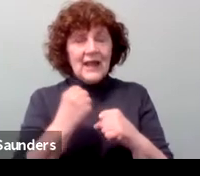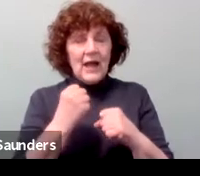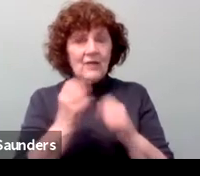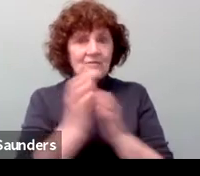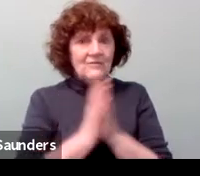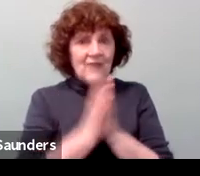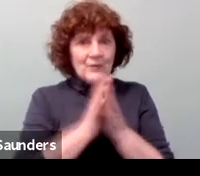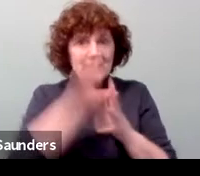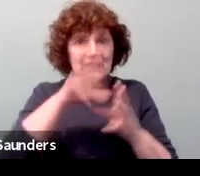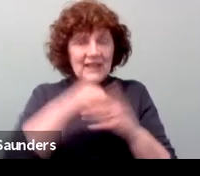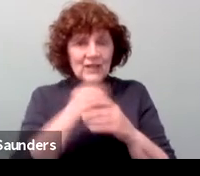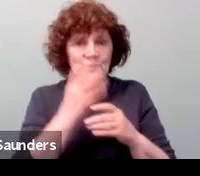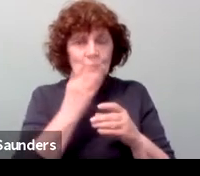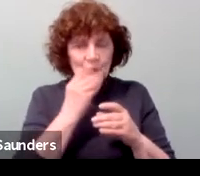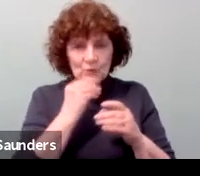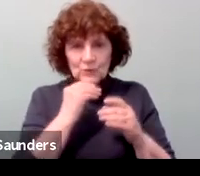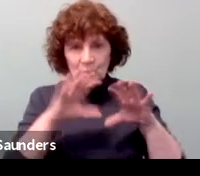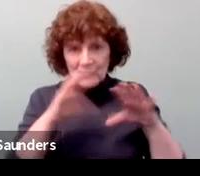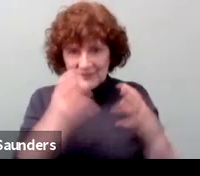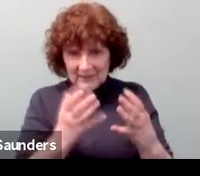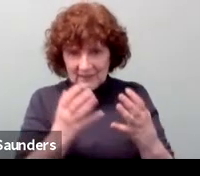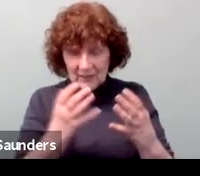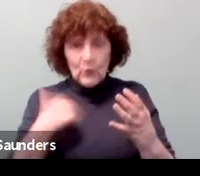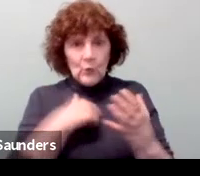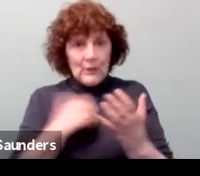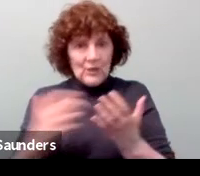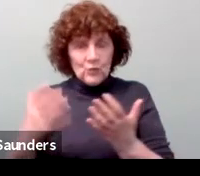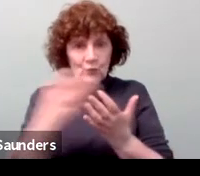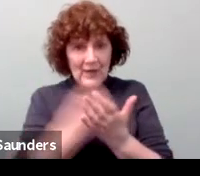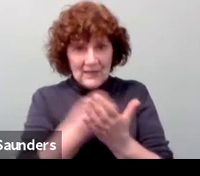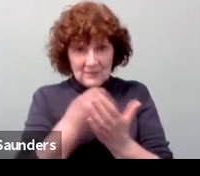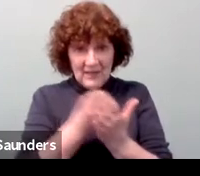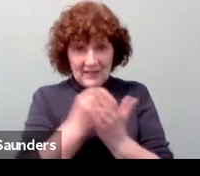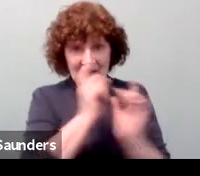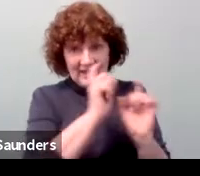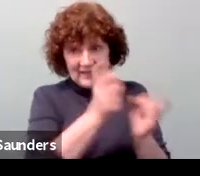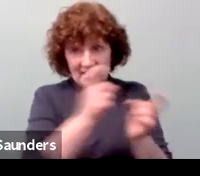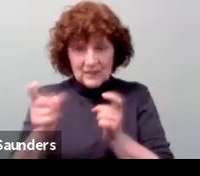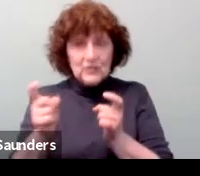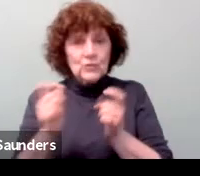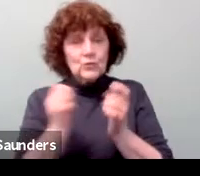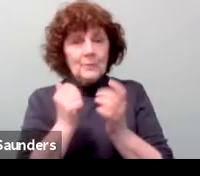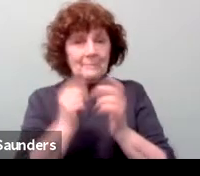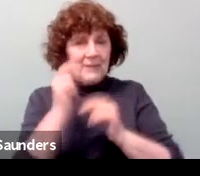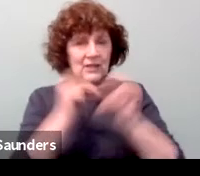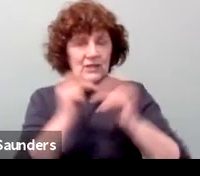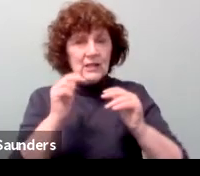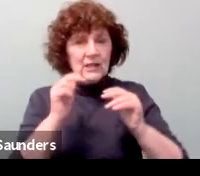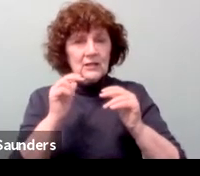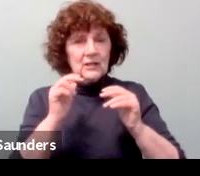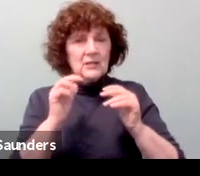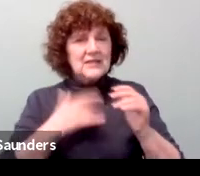community by raising and allocating funds and building community locally in Israel and around the